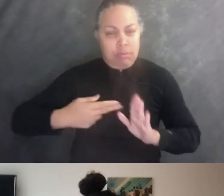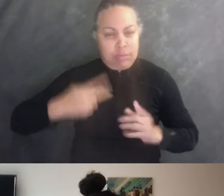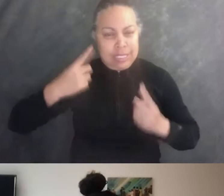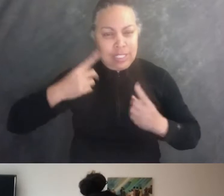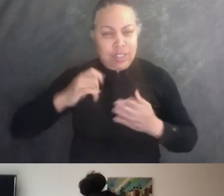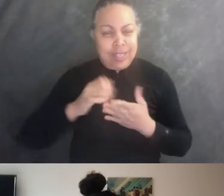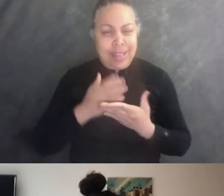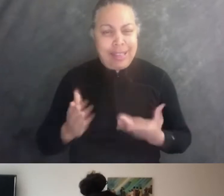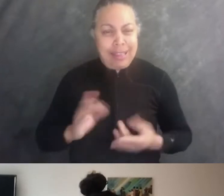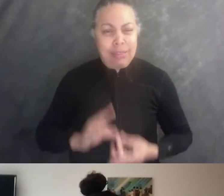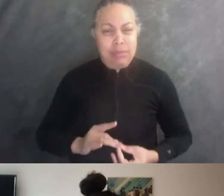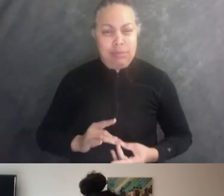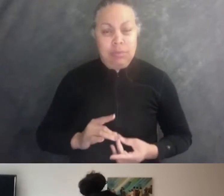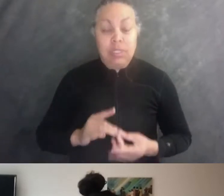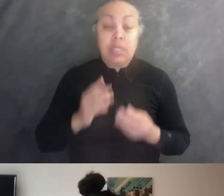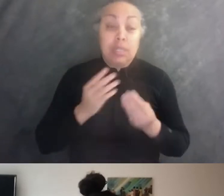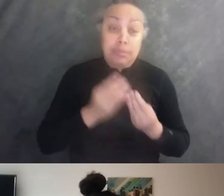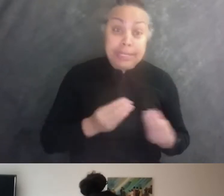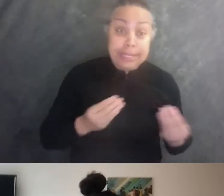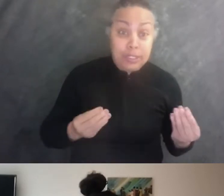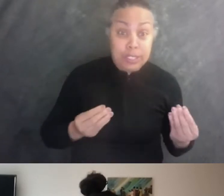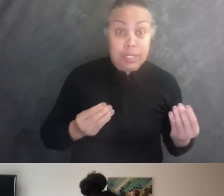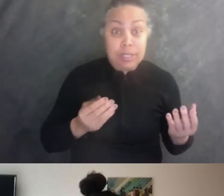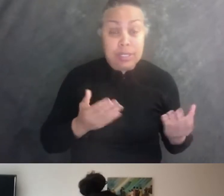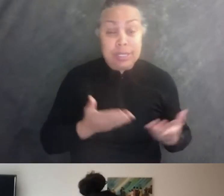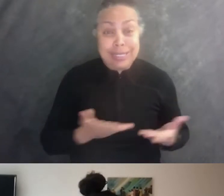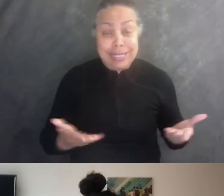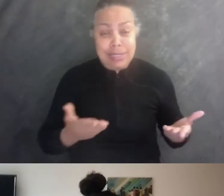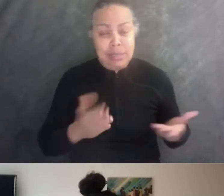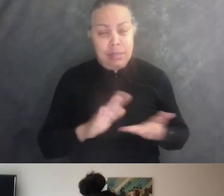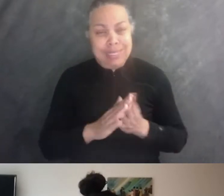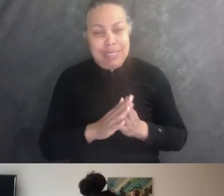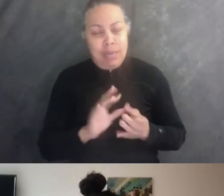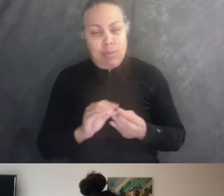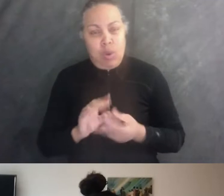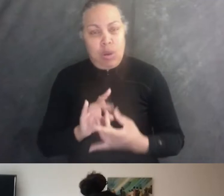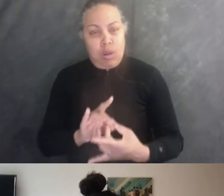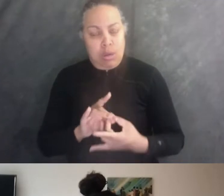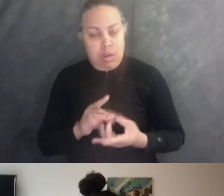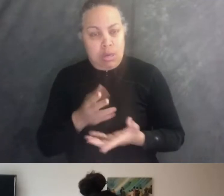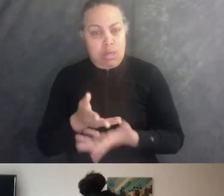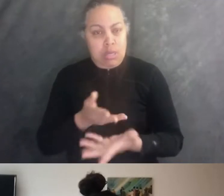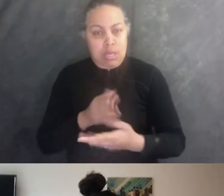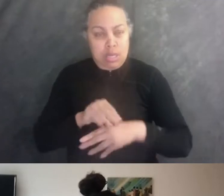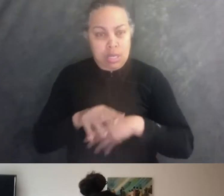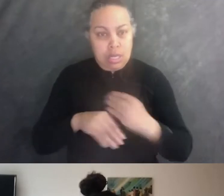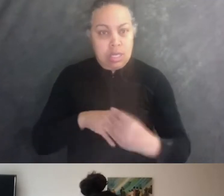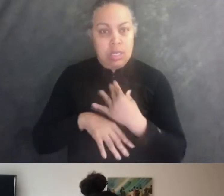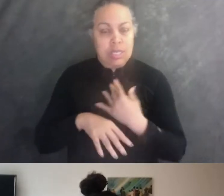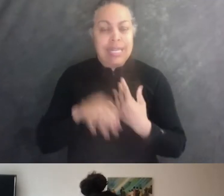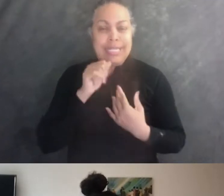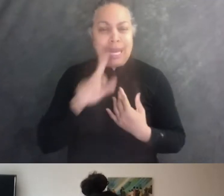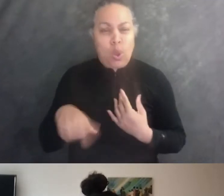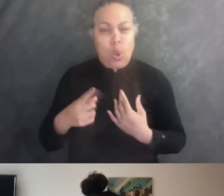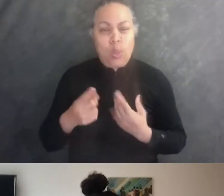attunement, so that like materiality becomes an interactive thing rather than a thing that's all about